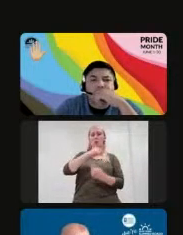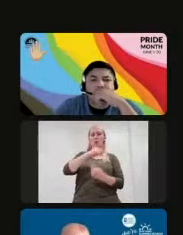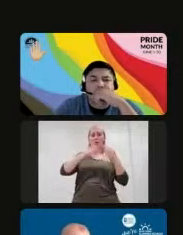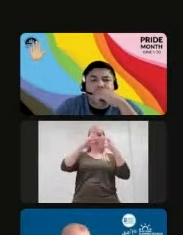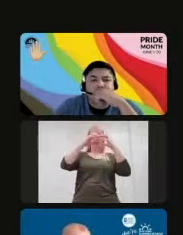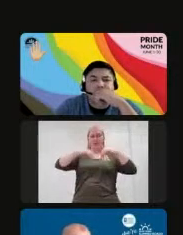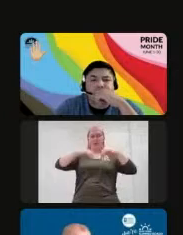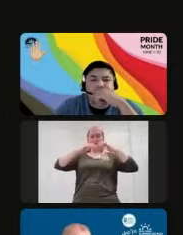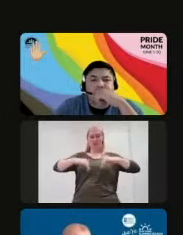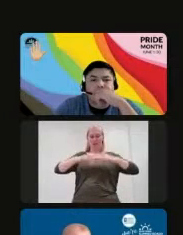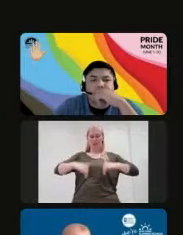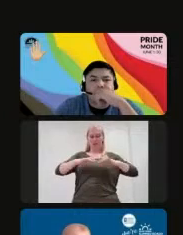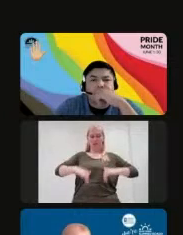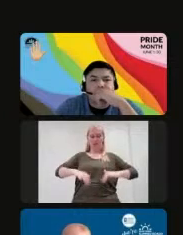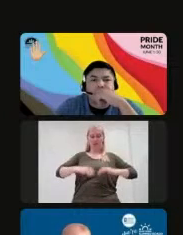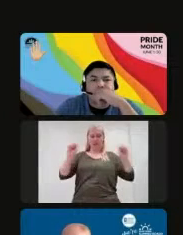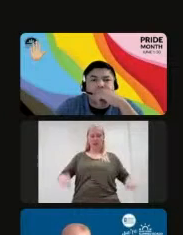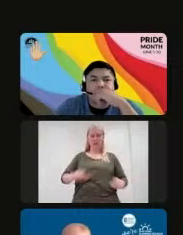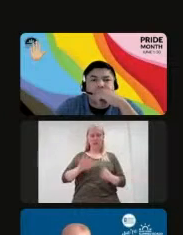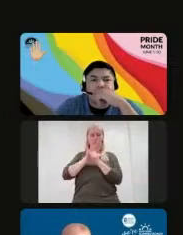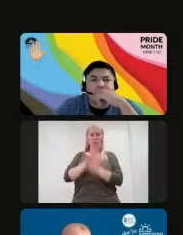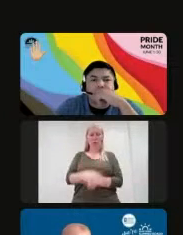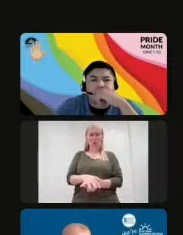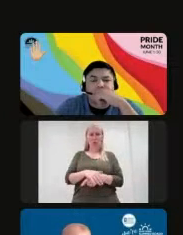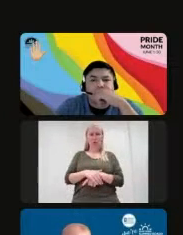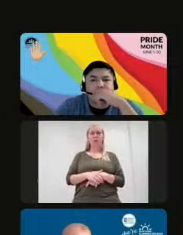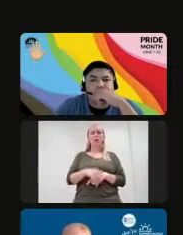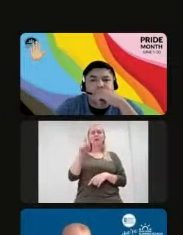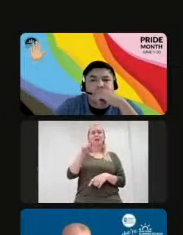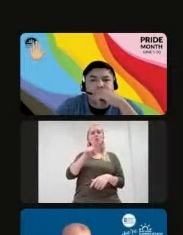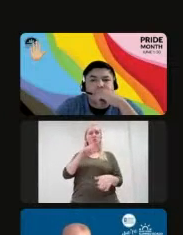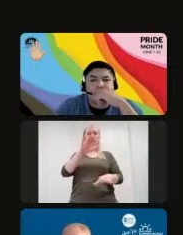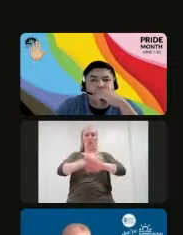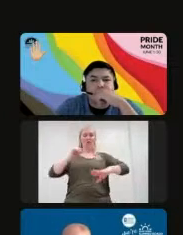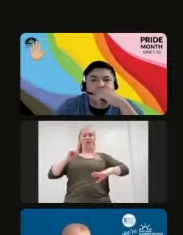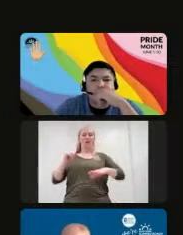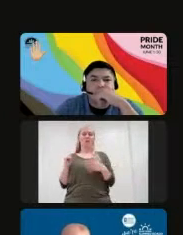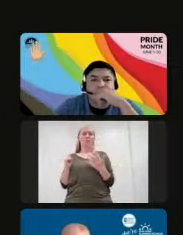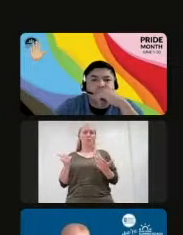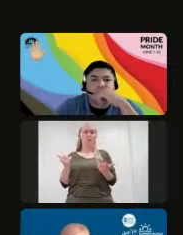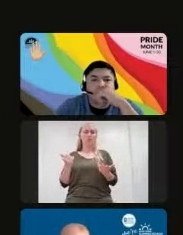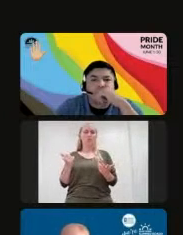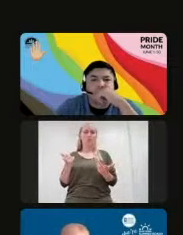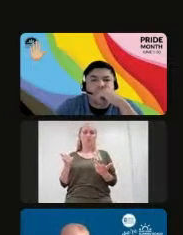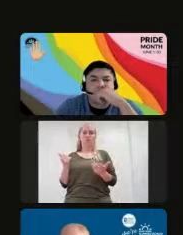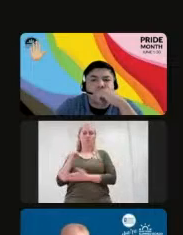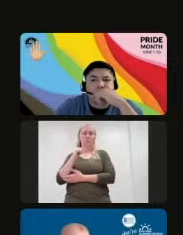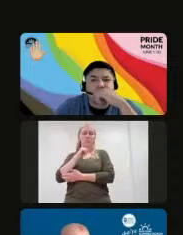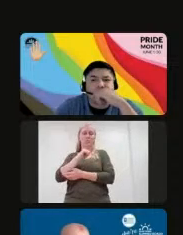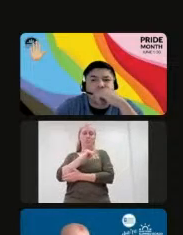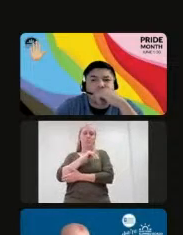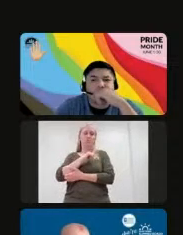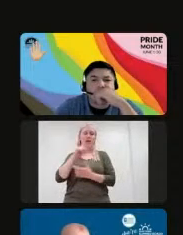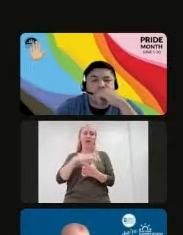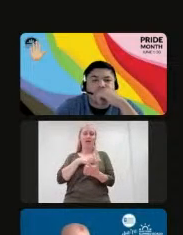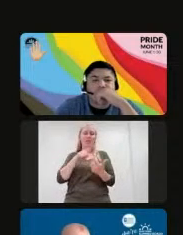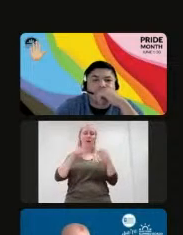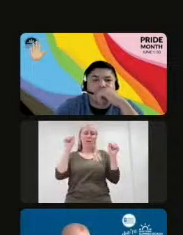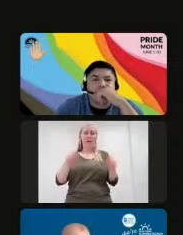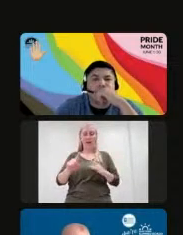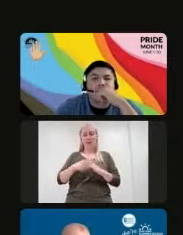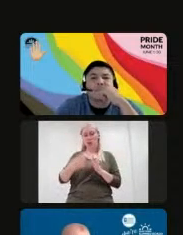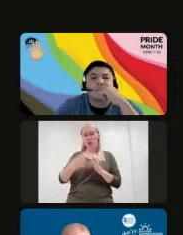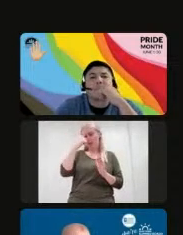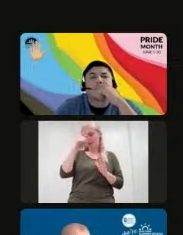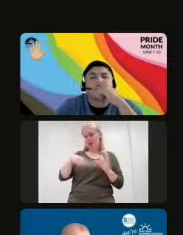of oppression, because I really think we need to call it out. And then only we can start thinking, okay, what is